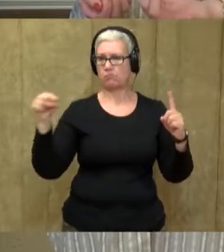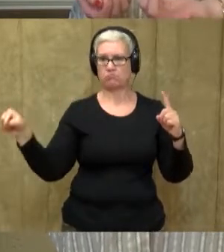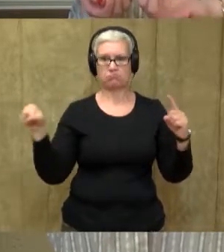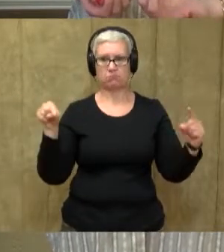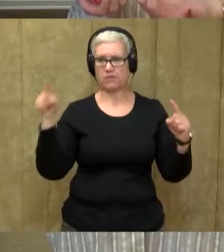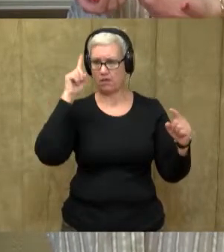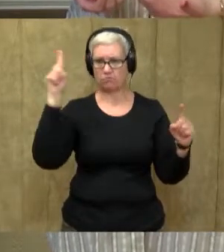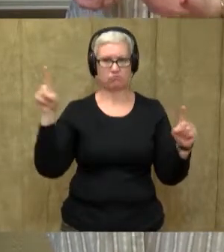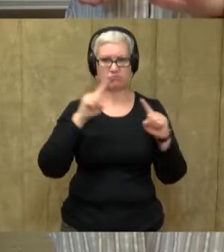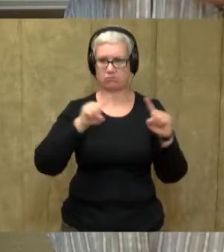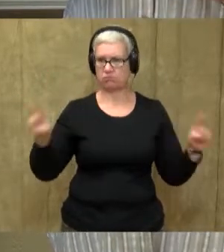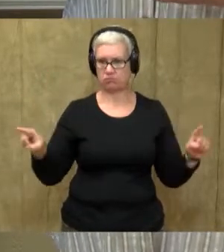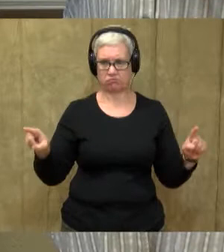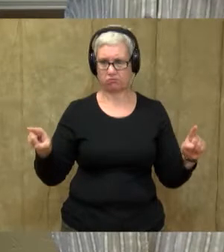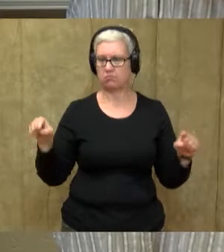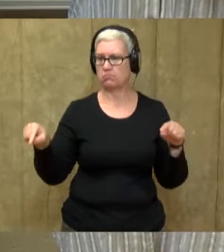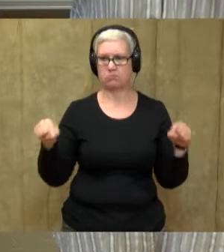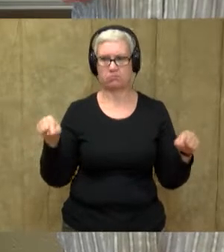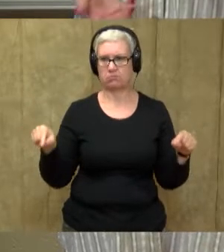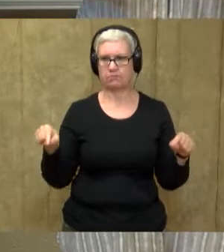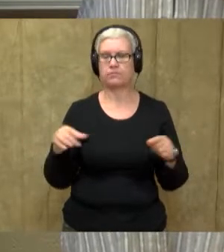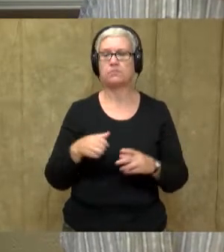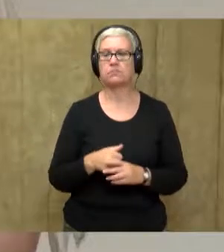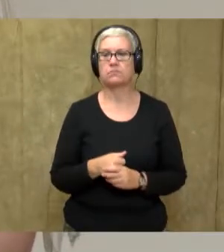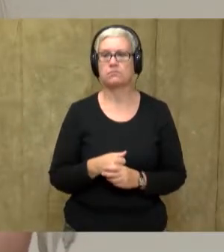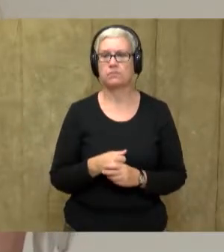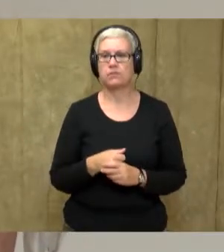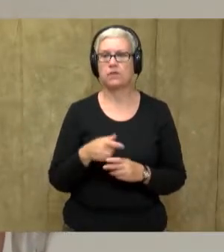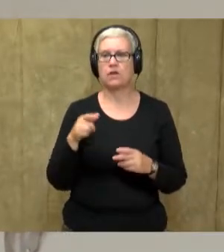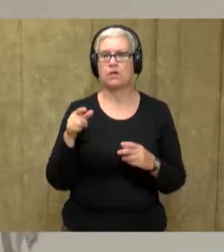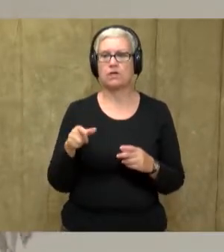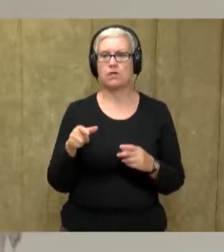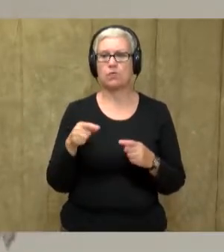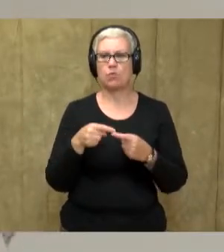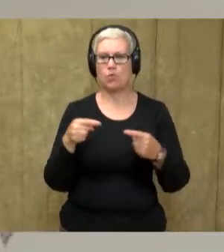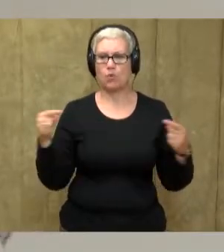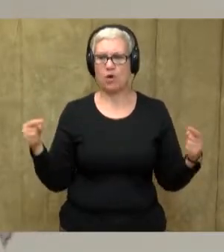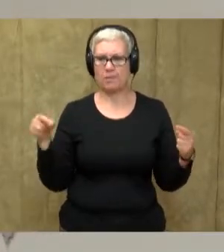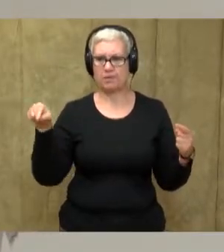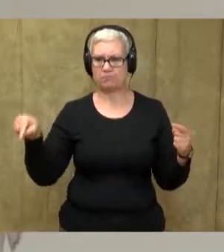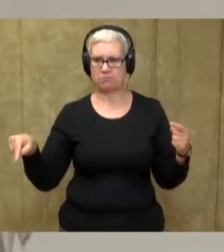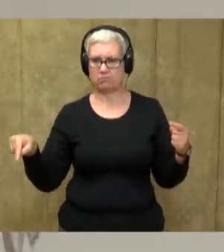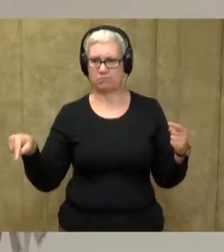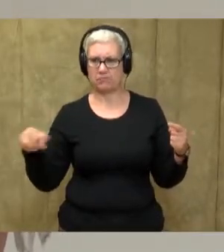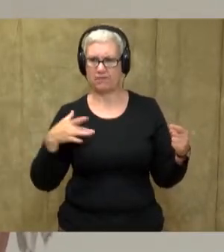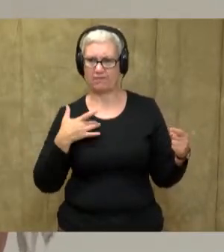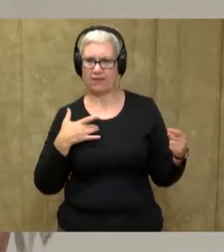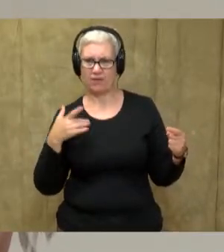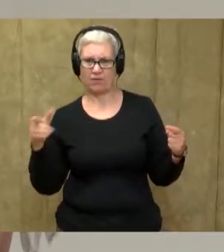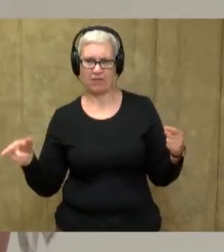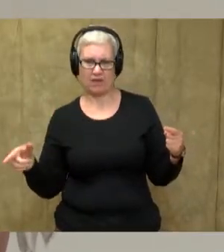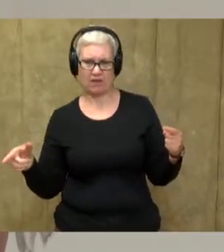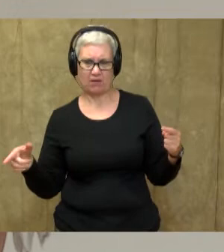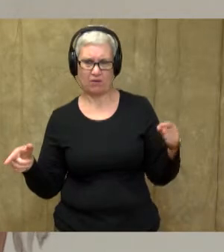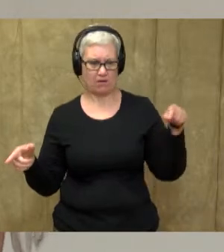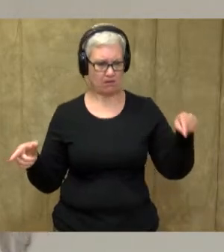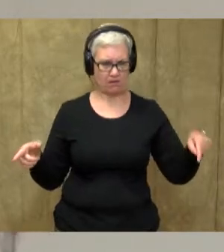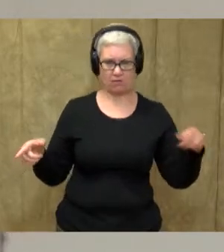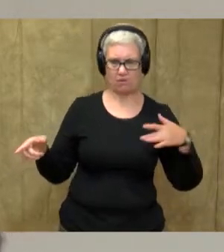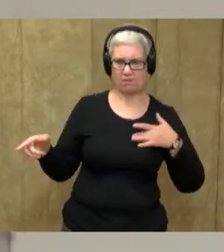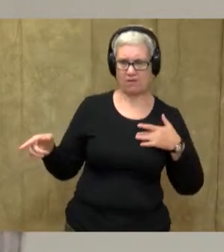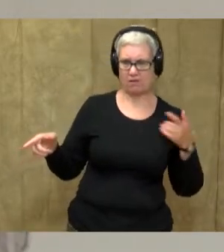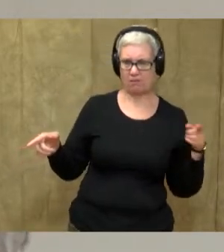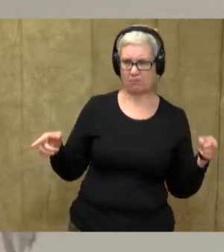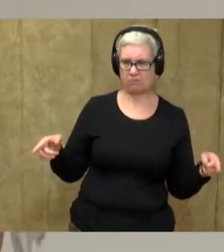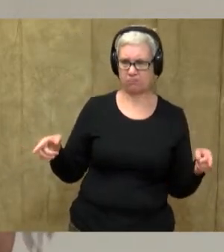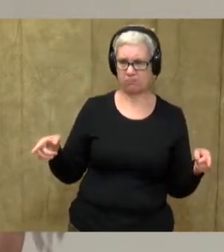Why? What is it that makes that opposition, that opposite side, feel the way that they do?